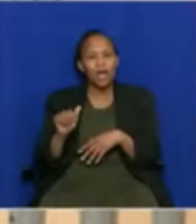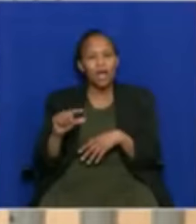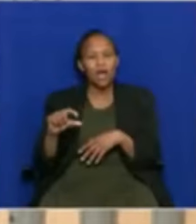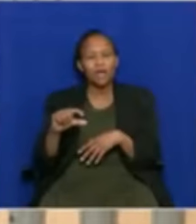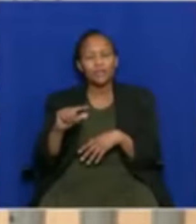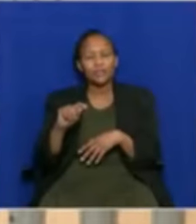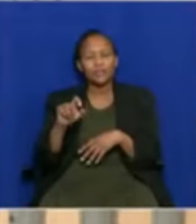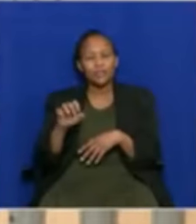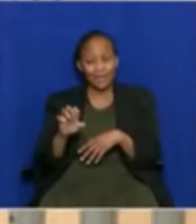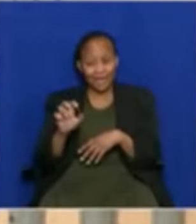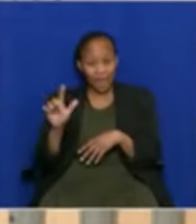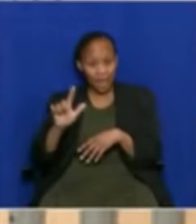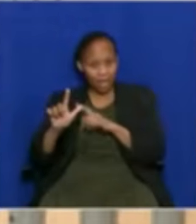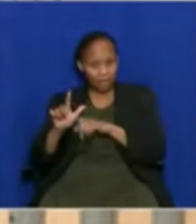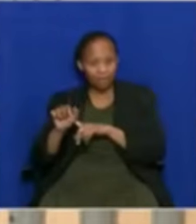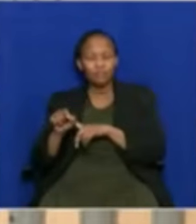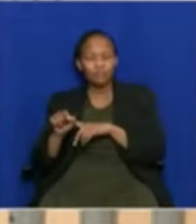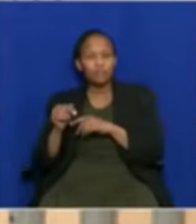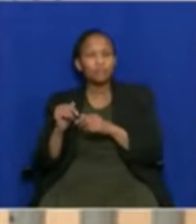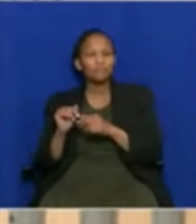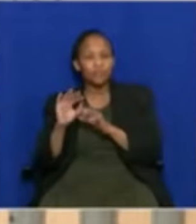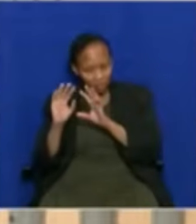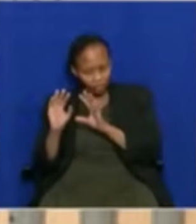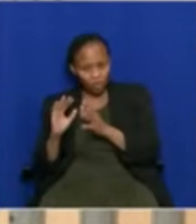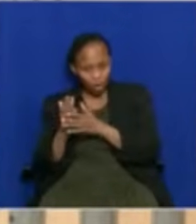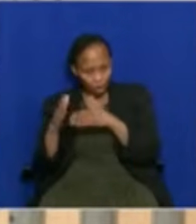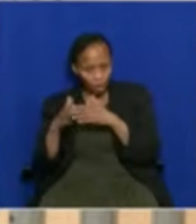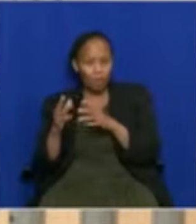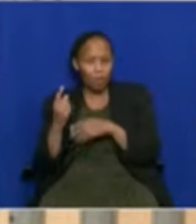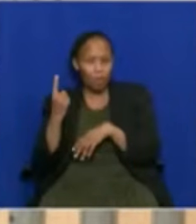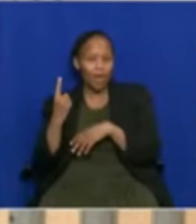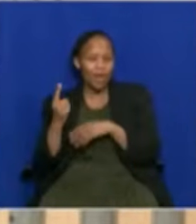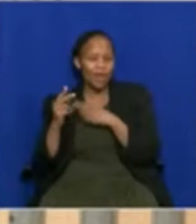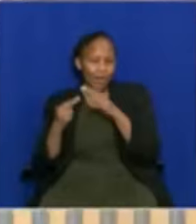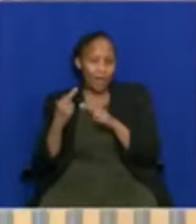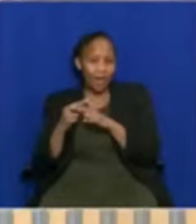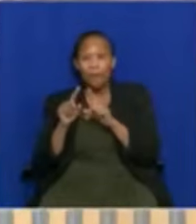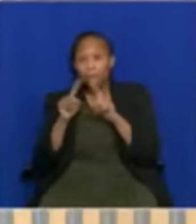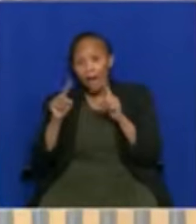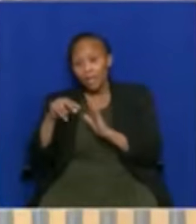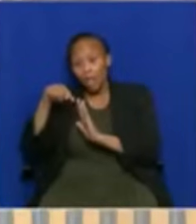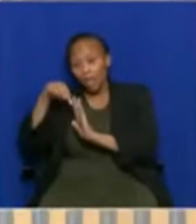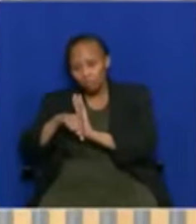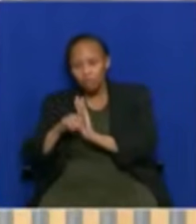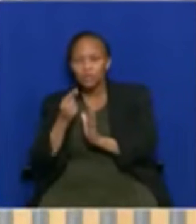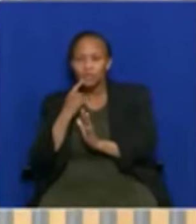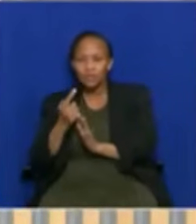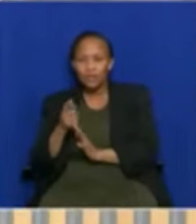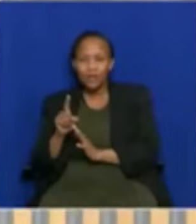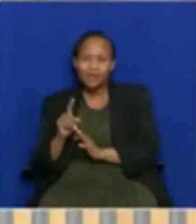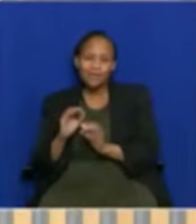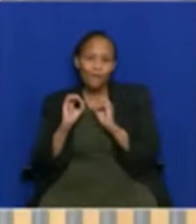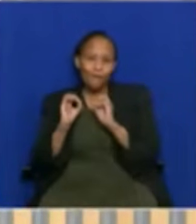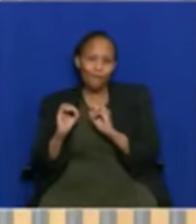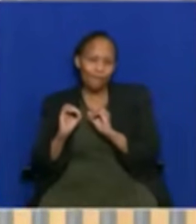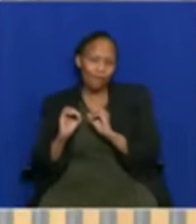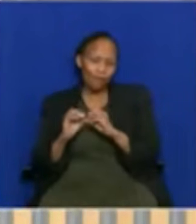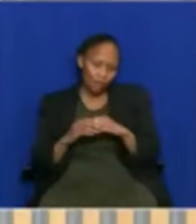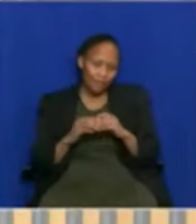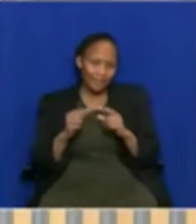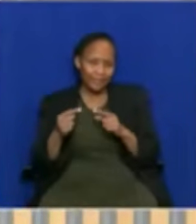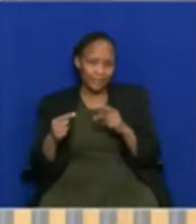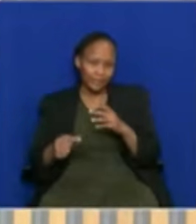is about. That's as much as we can establish about that one. So unless there's another